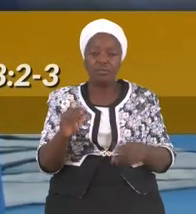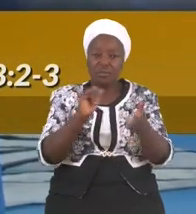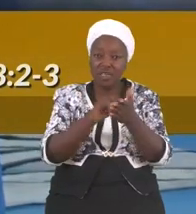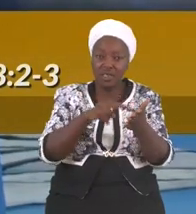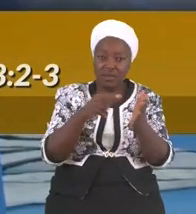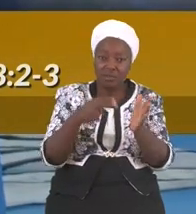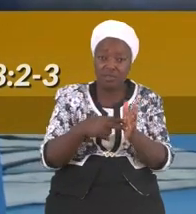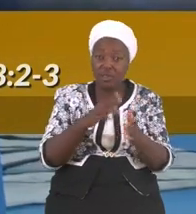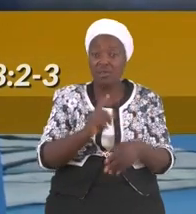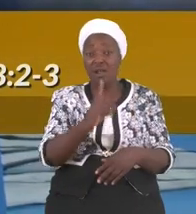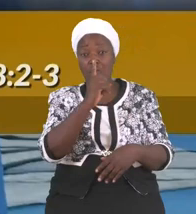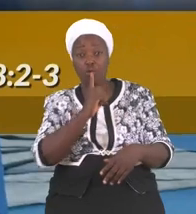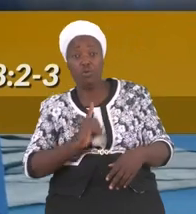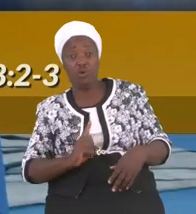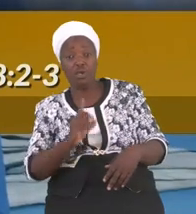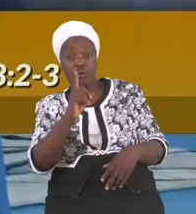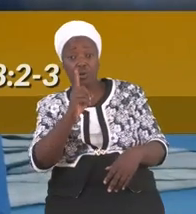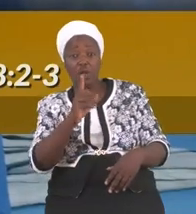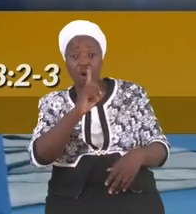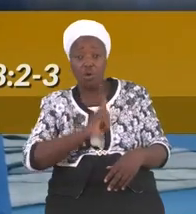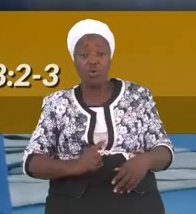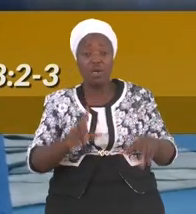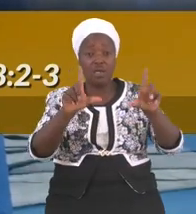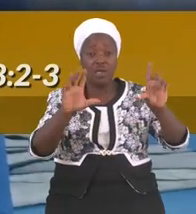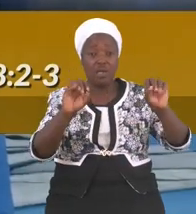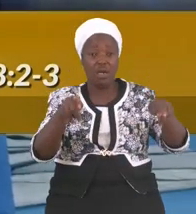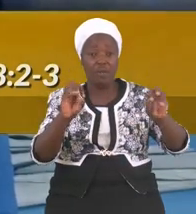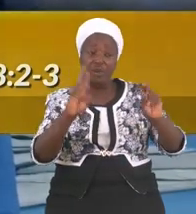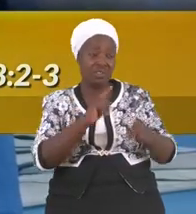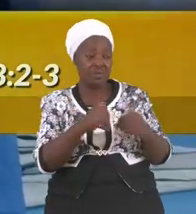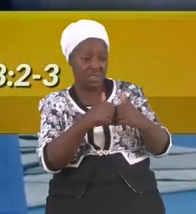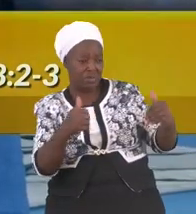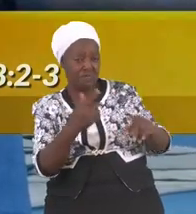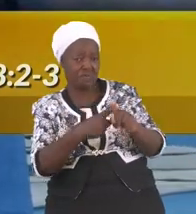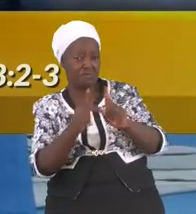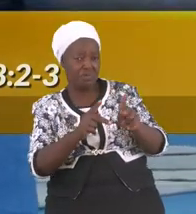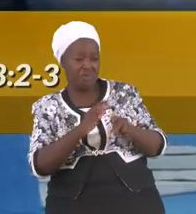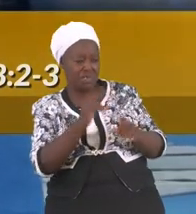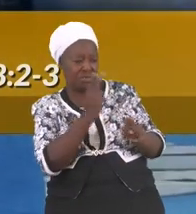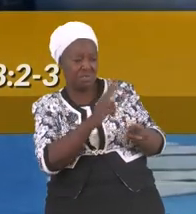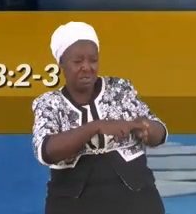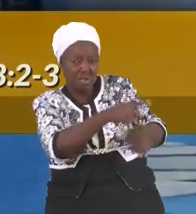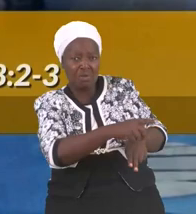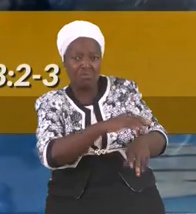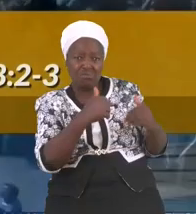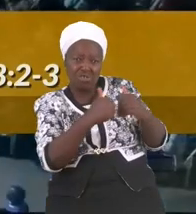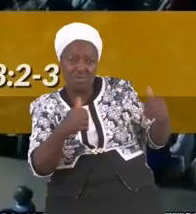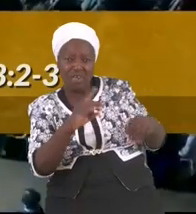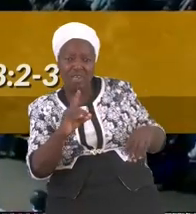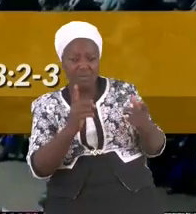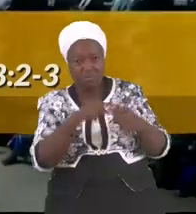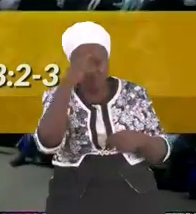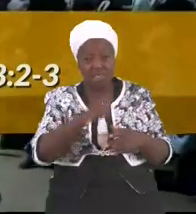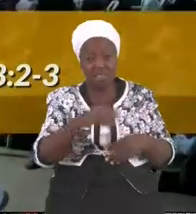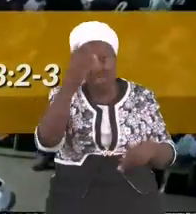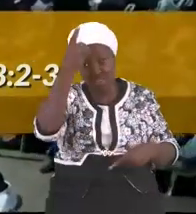they were not allowed to mix with the crowd because the disease was contagious. It will pass from